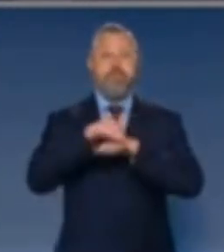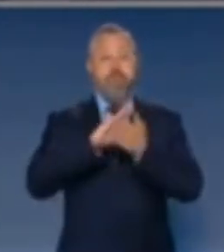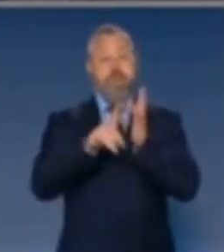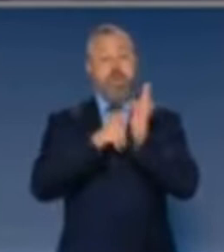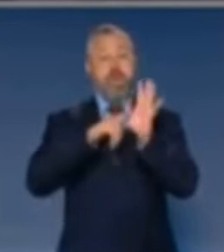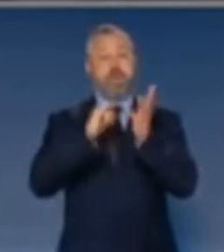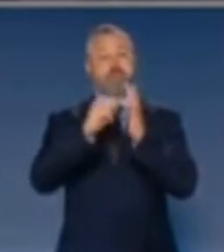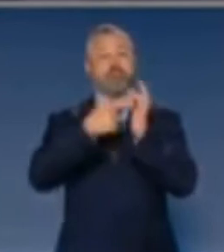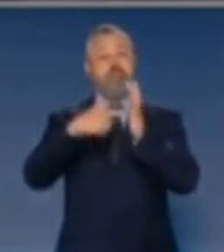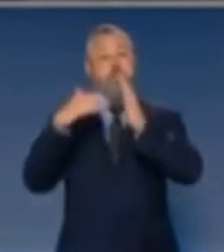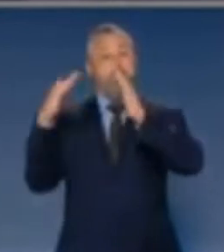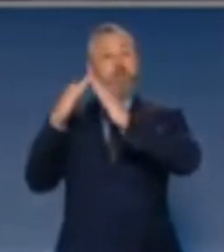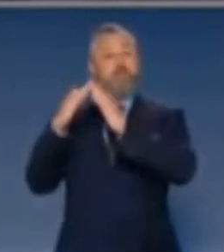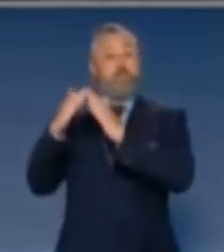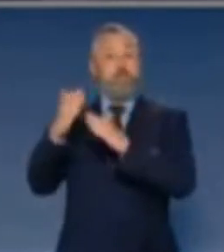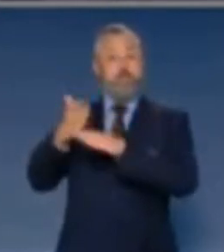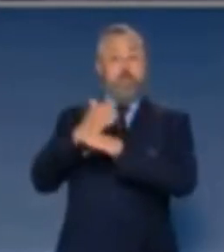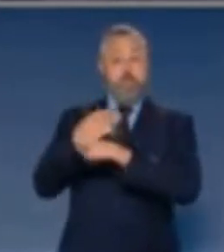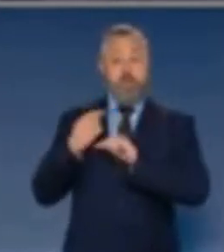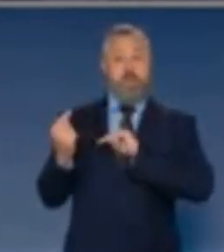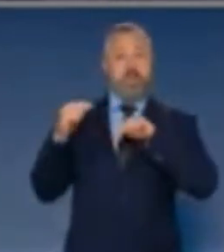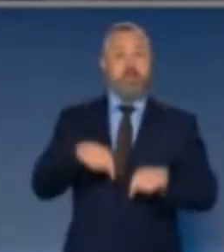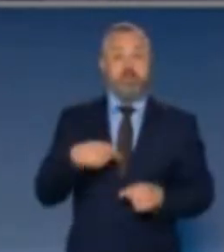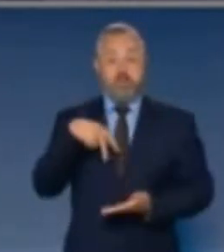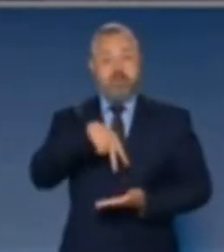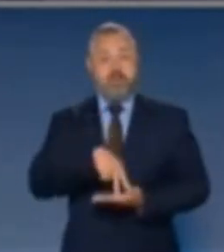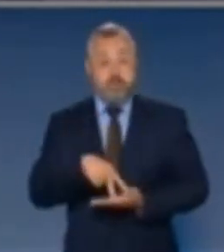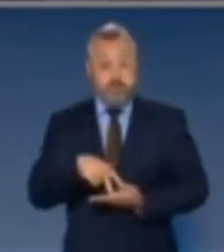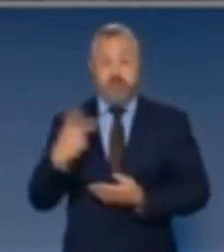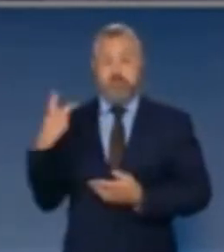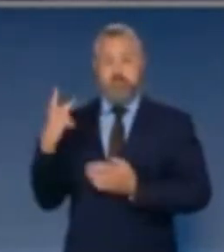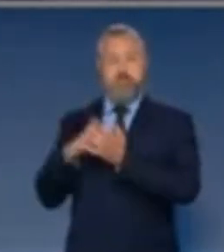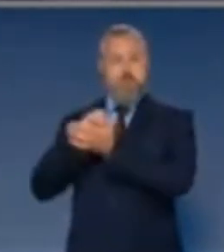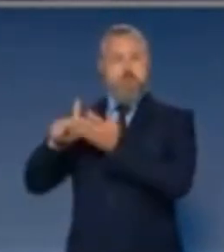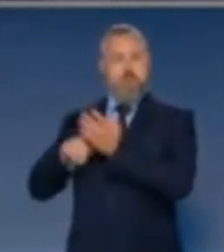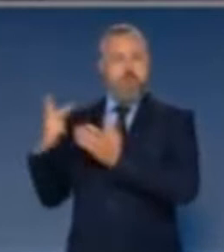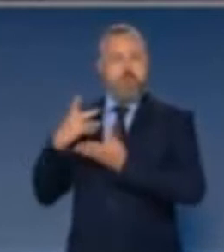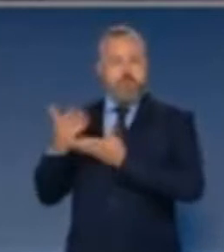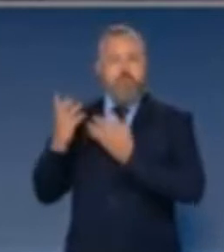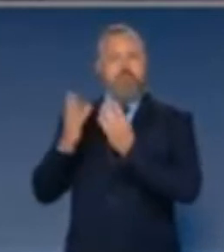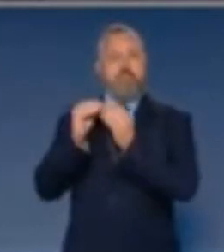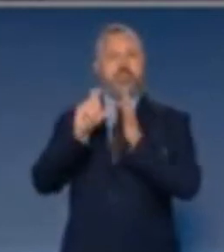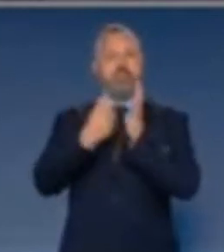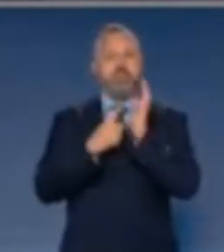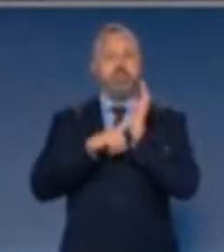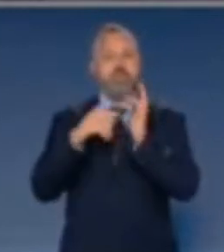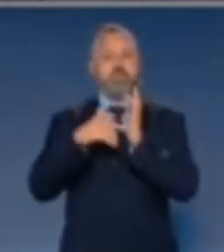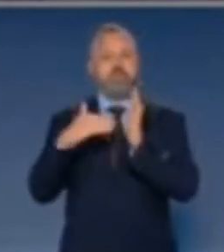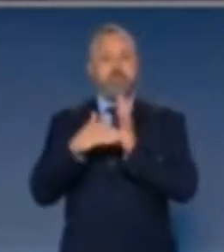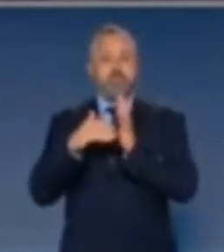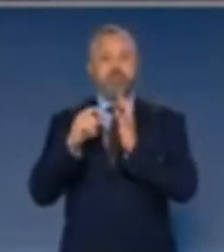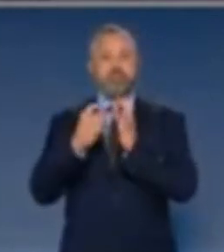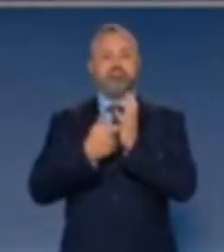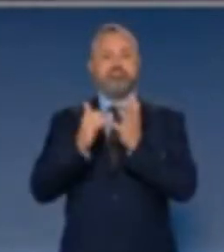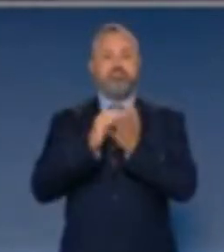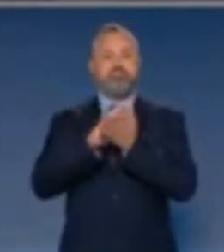you, Michael and I spoke with Dr. Liz Rushbrook,